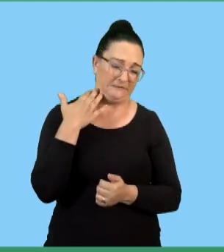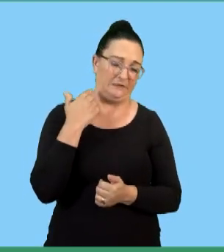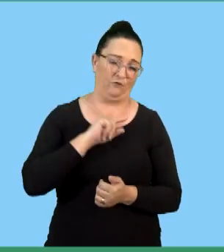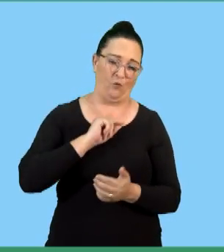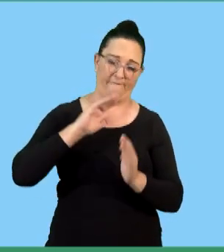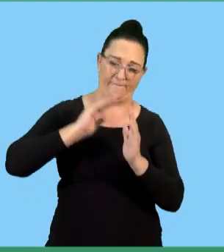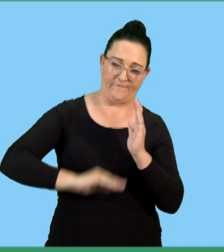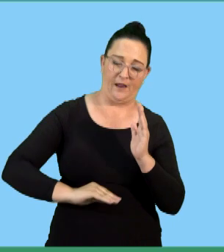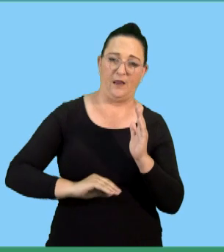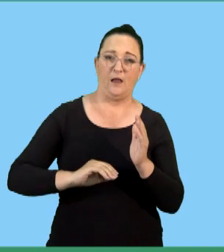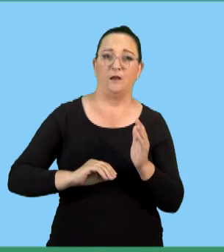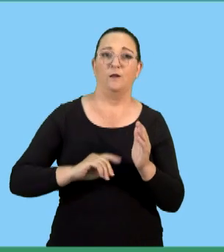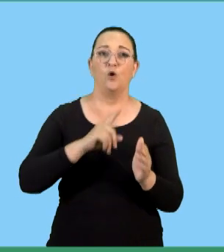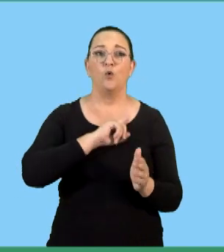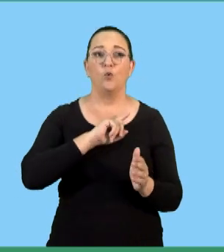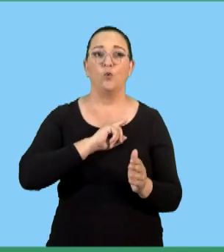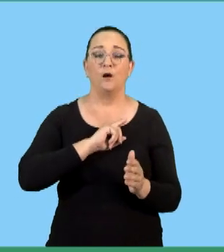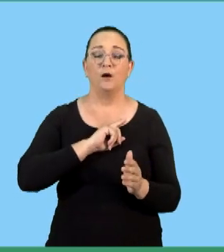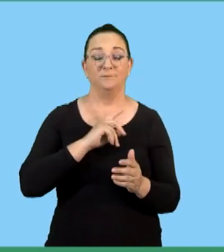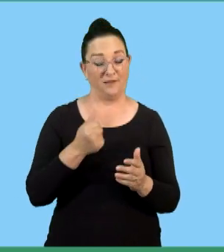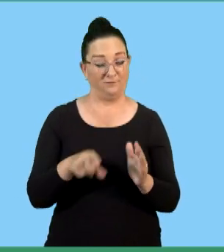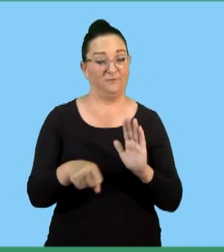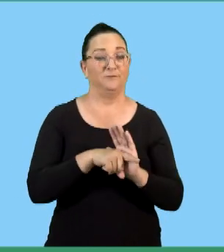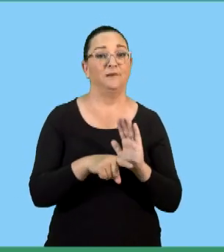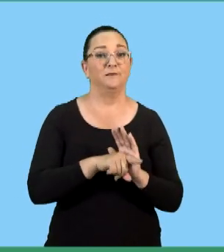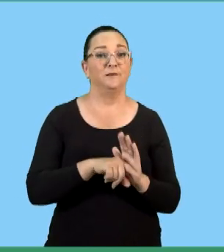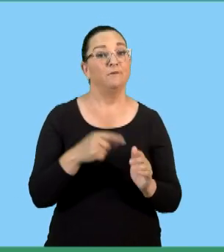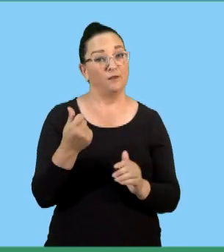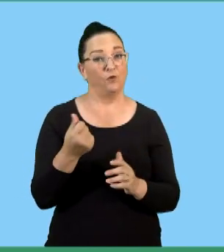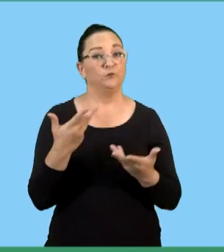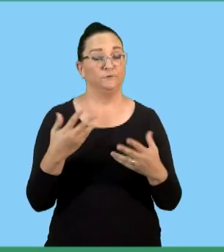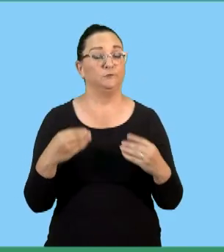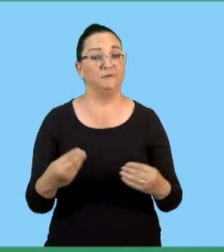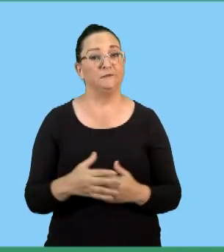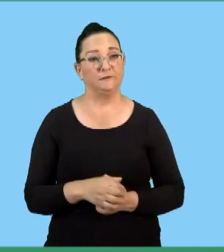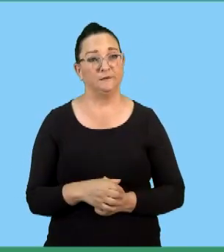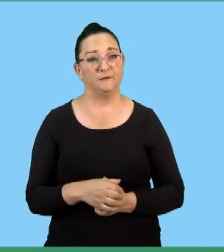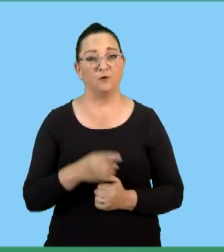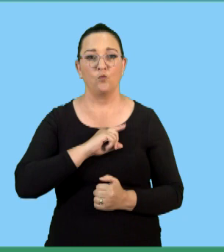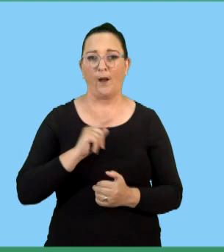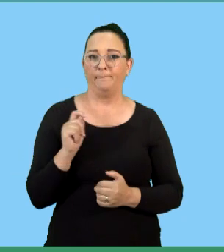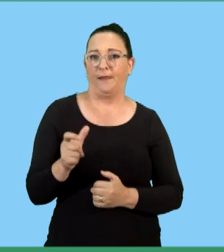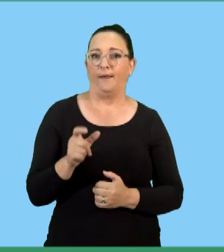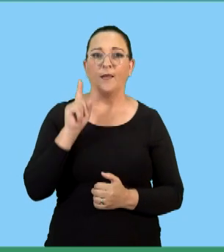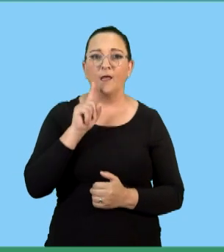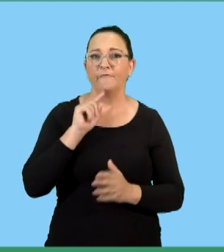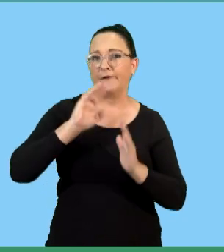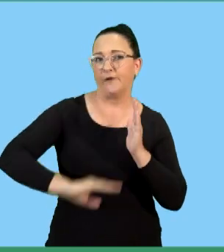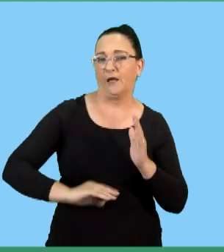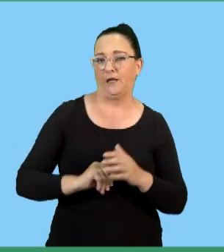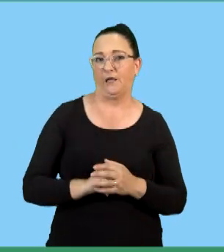we did say that the disadvantage now, it can be costly for our business because we have to pay heavy fines. So